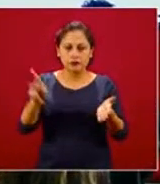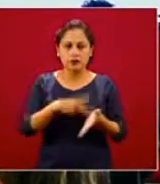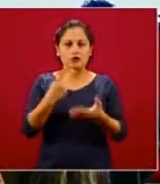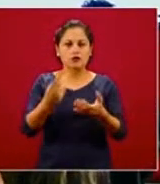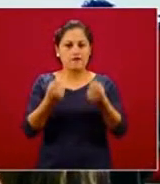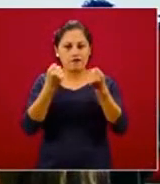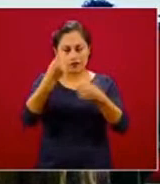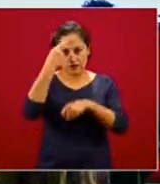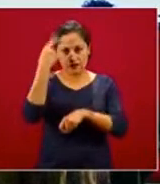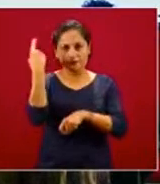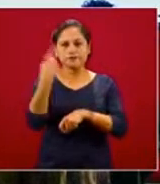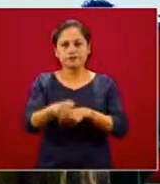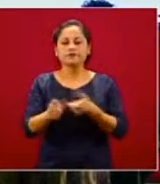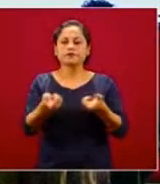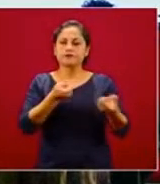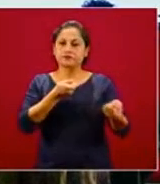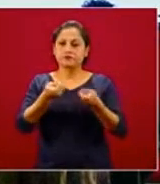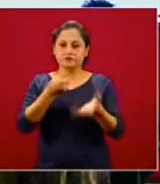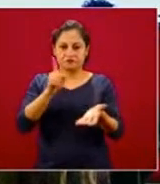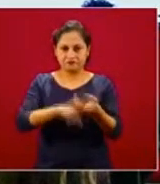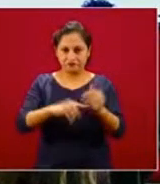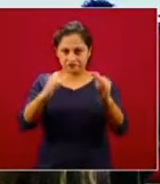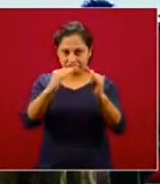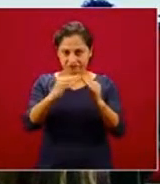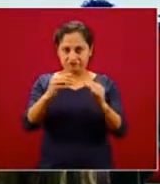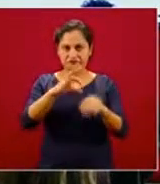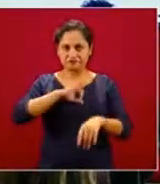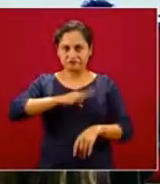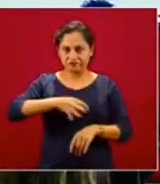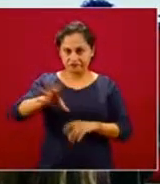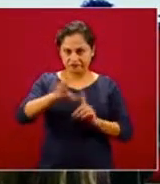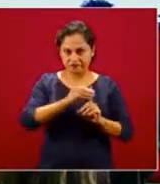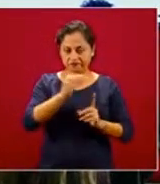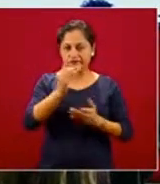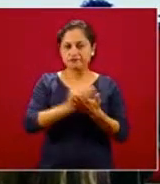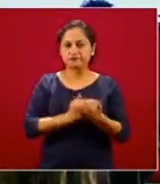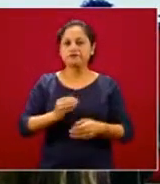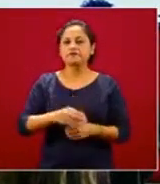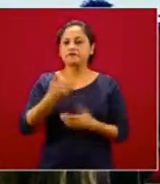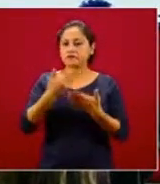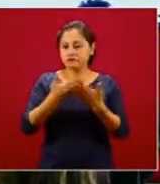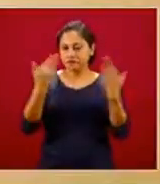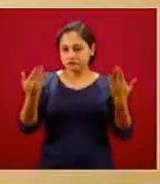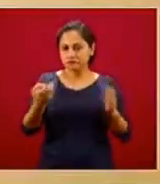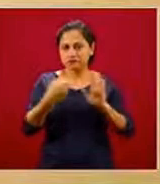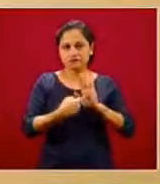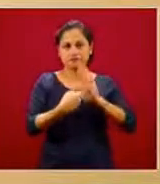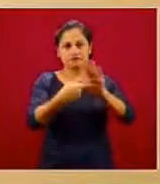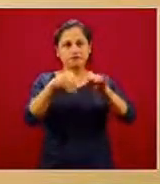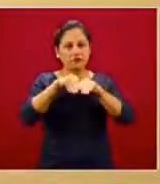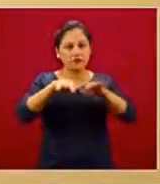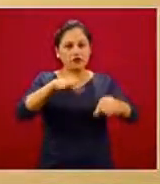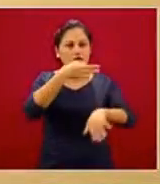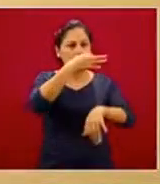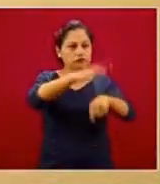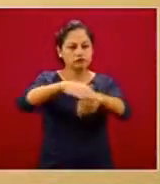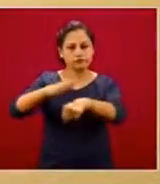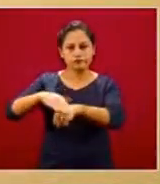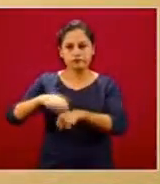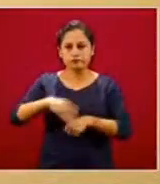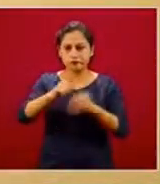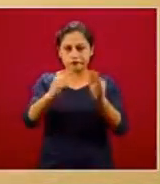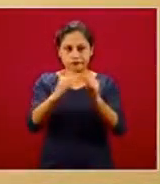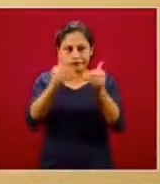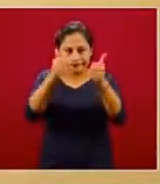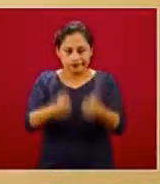la control still vectorial water intradomiciliar. Pues places este and boletín que in está the different dedicado durante la homes. jornada de distancia fue muy This